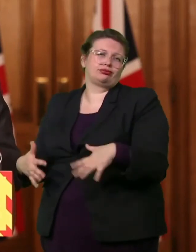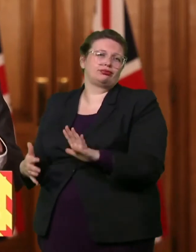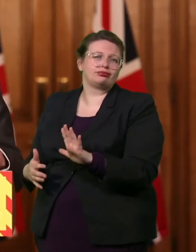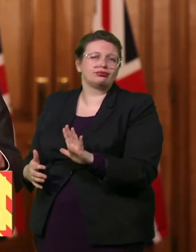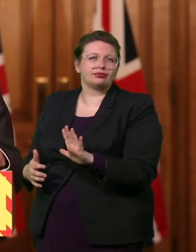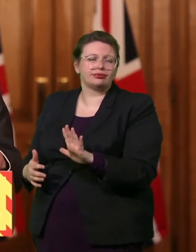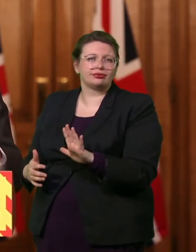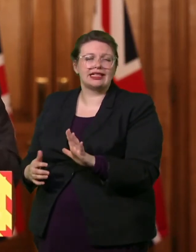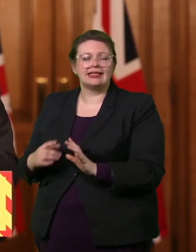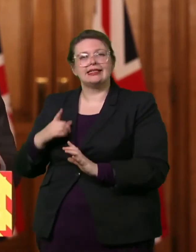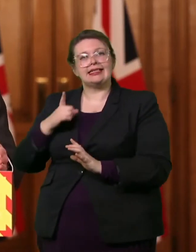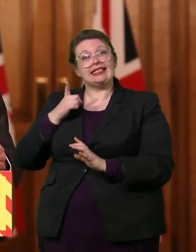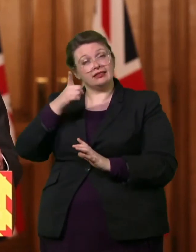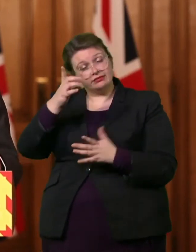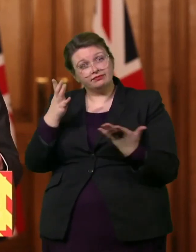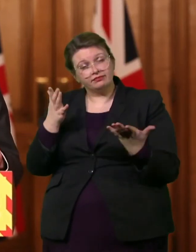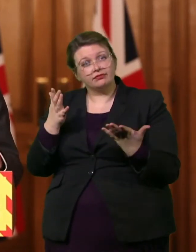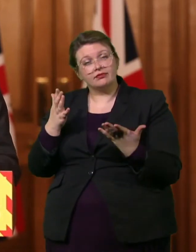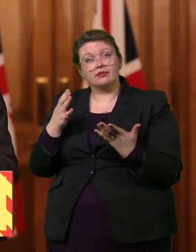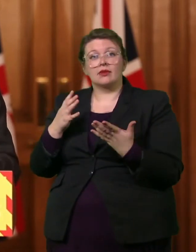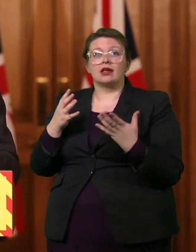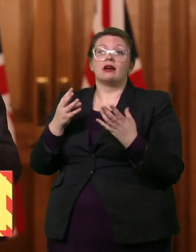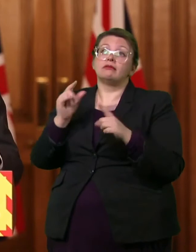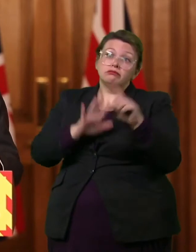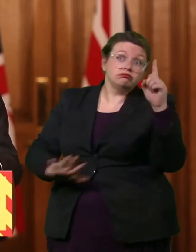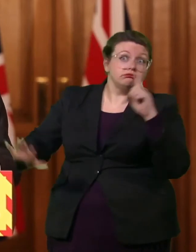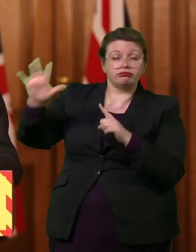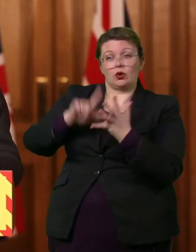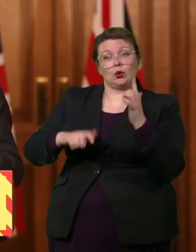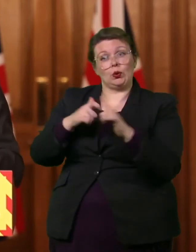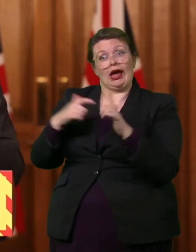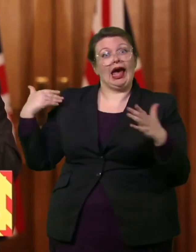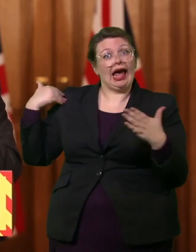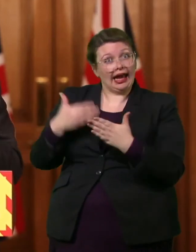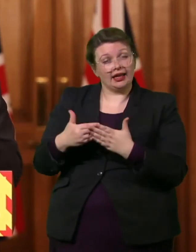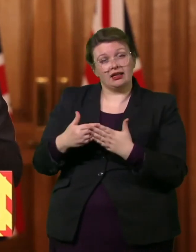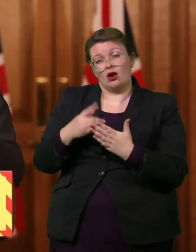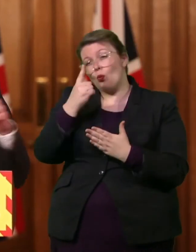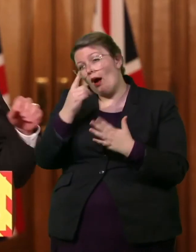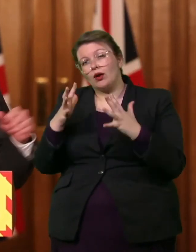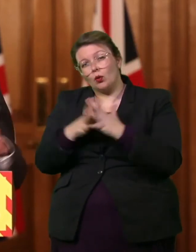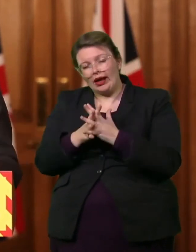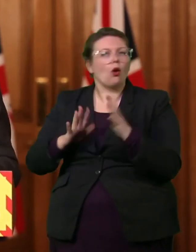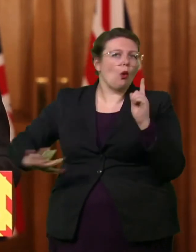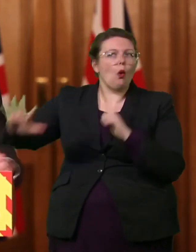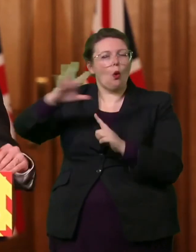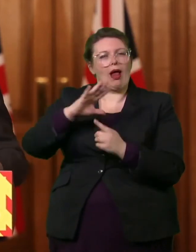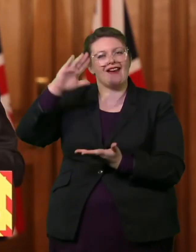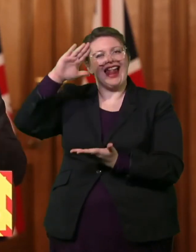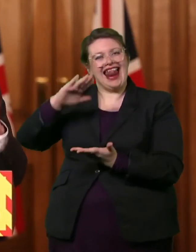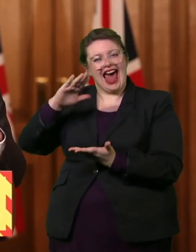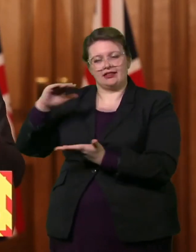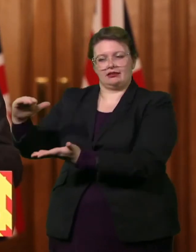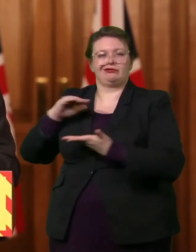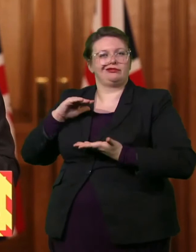amount of supply across the whole UK in the last week or so. You'll have seen that in the last 48 hours that has picked